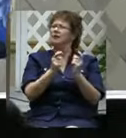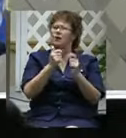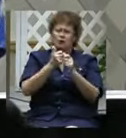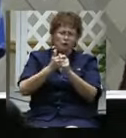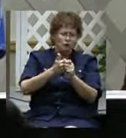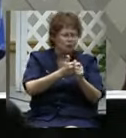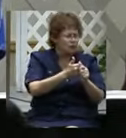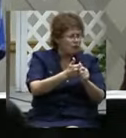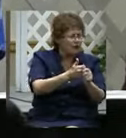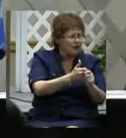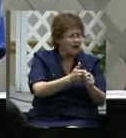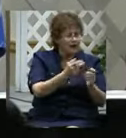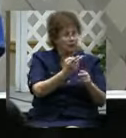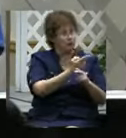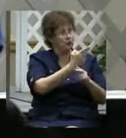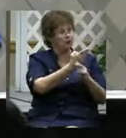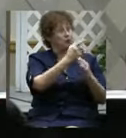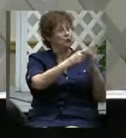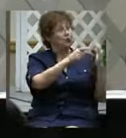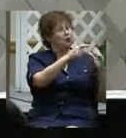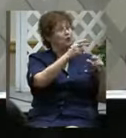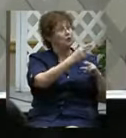you can reuse what you did last year.